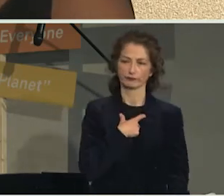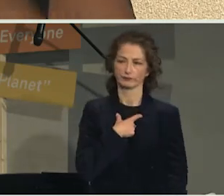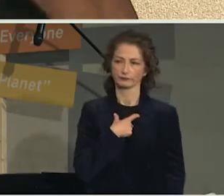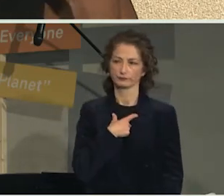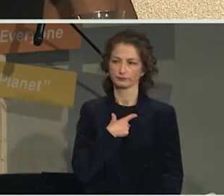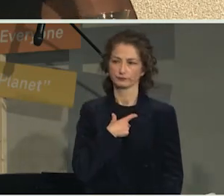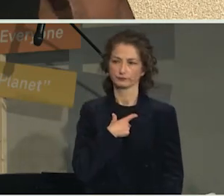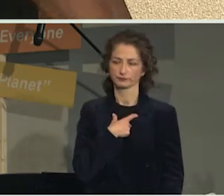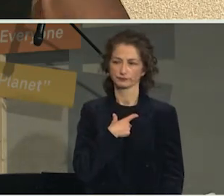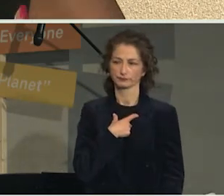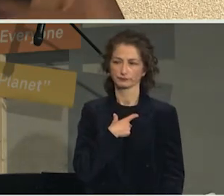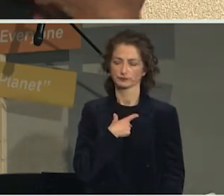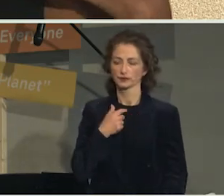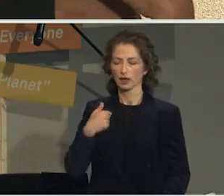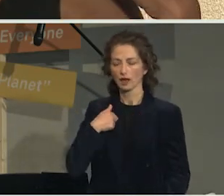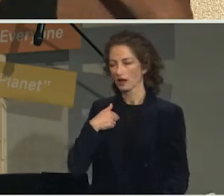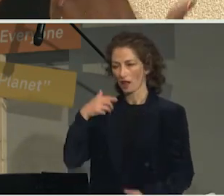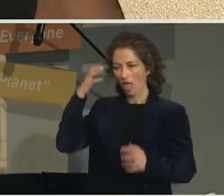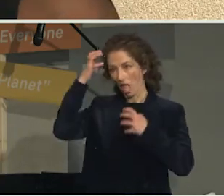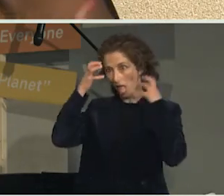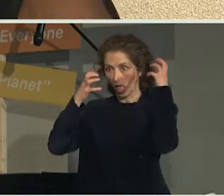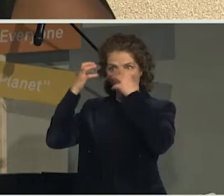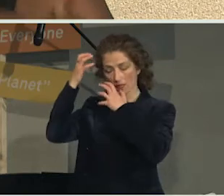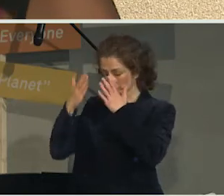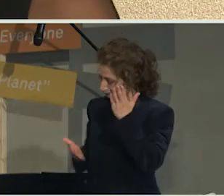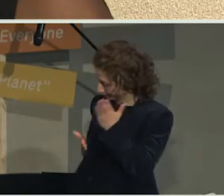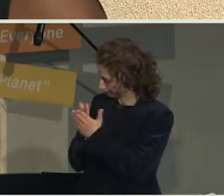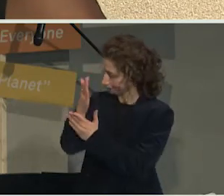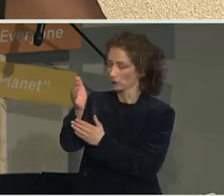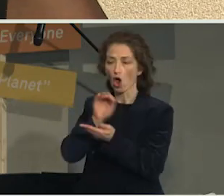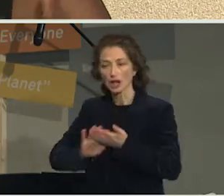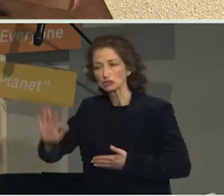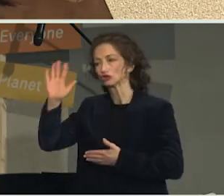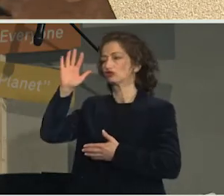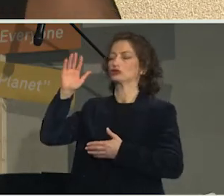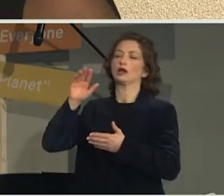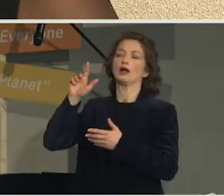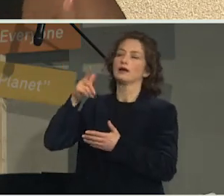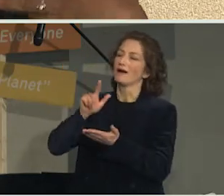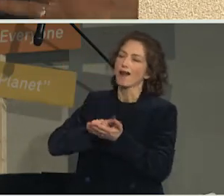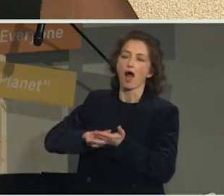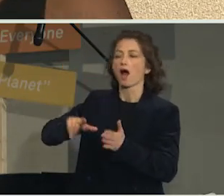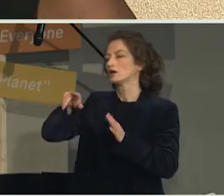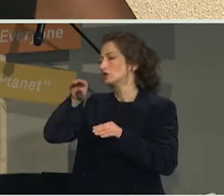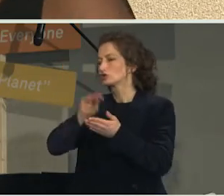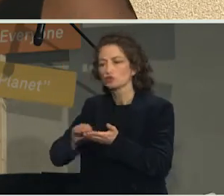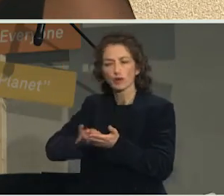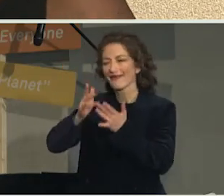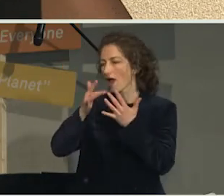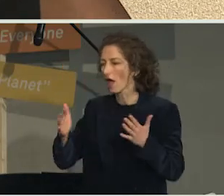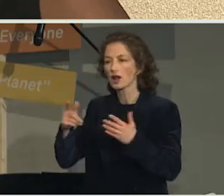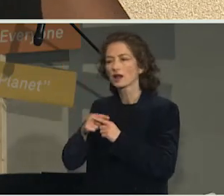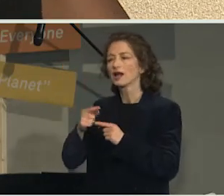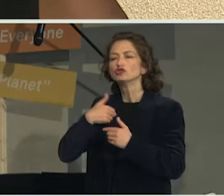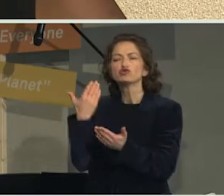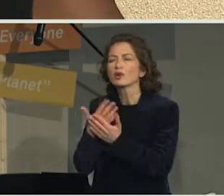our men just rang in my head from all the times in college, law school, and elsewhere that I'd been lobbied to pledge allegiance